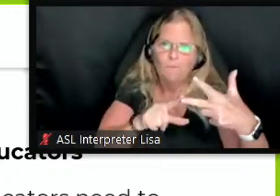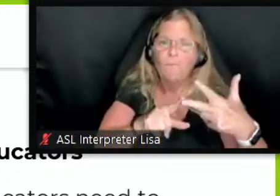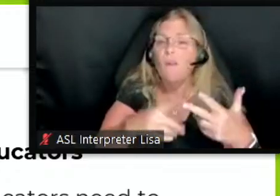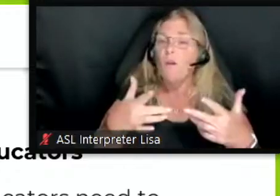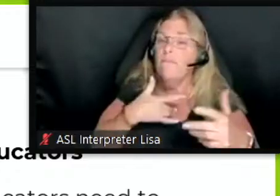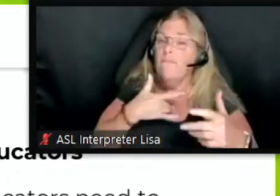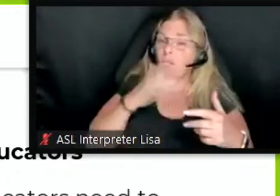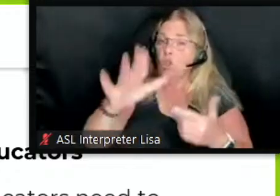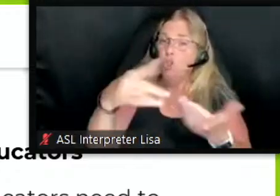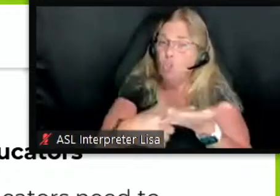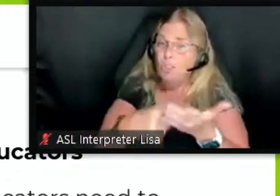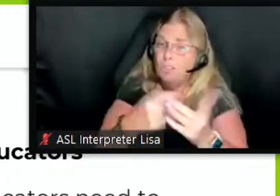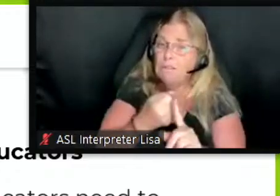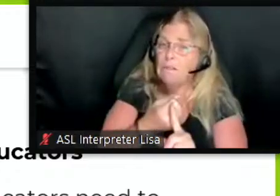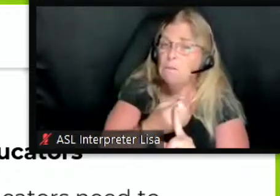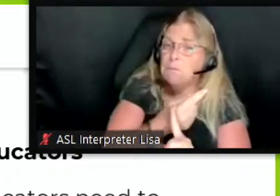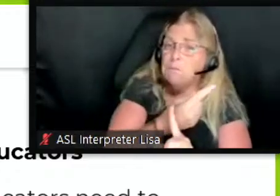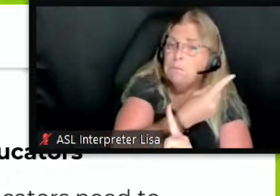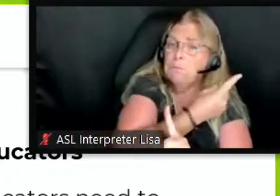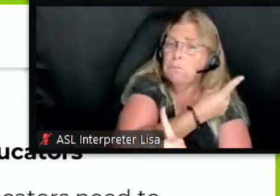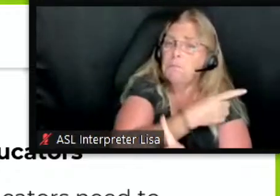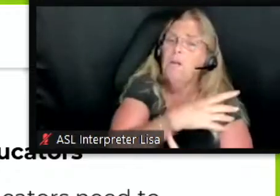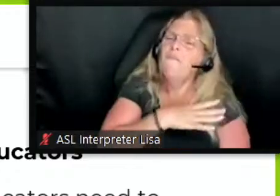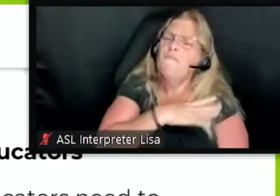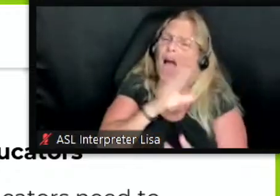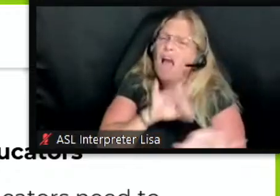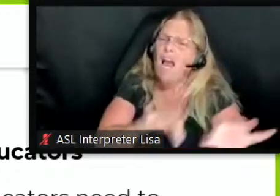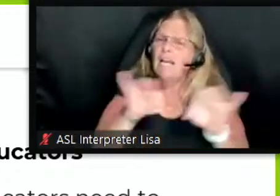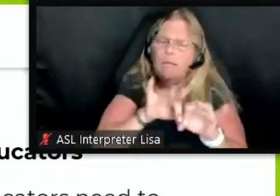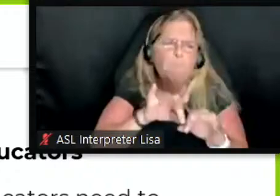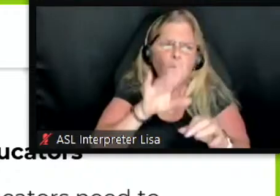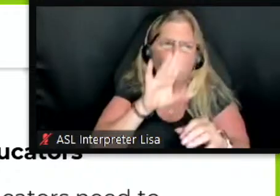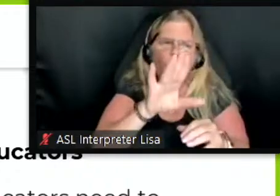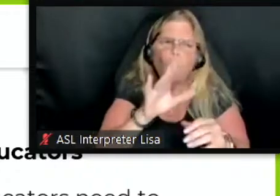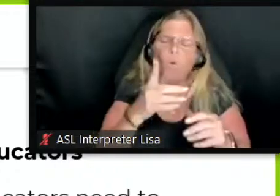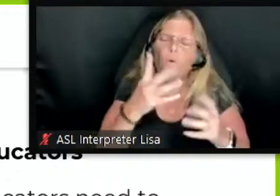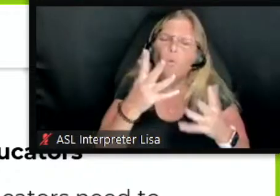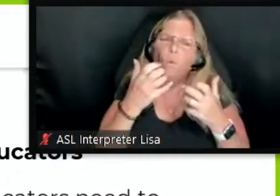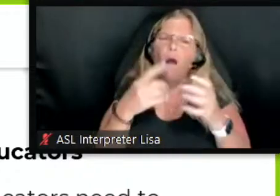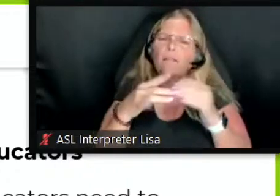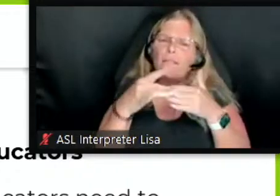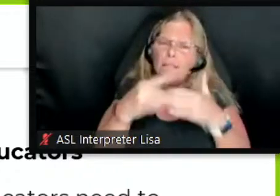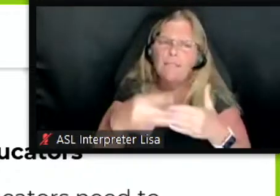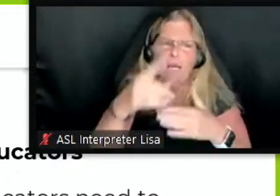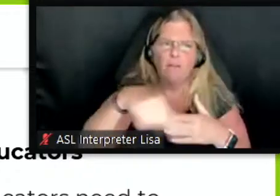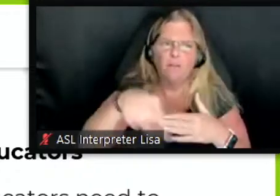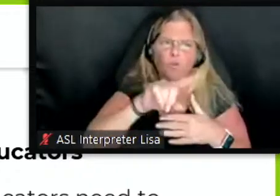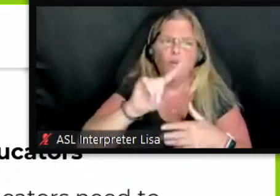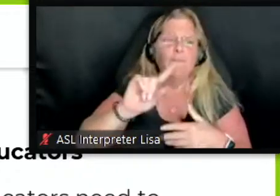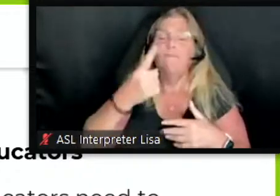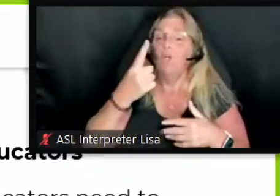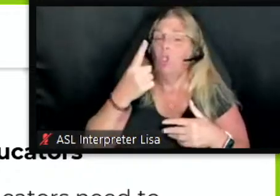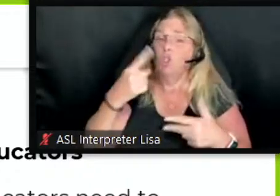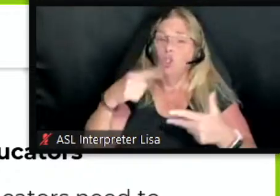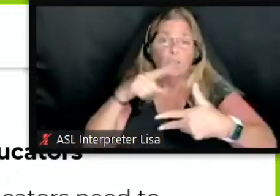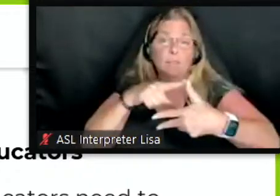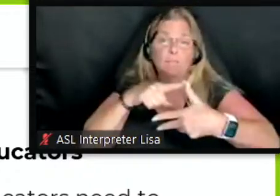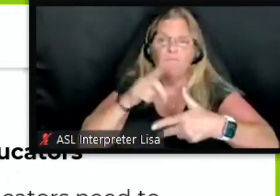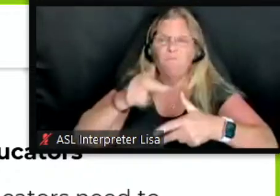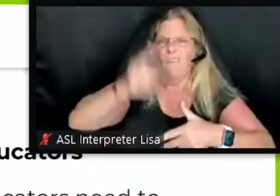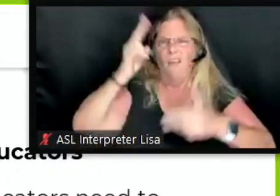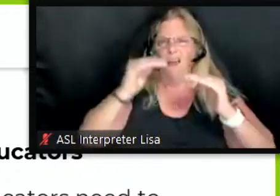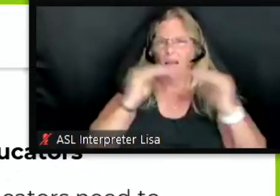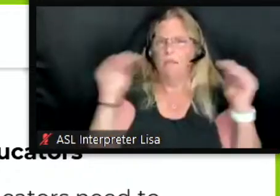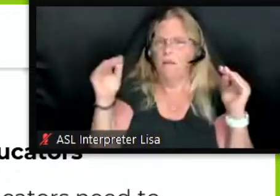tried to break down and organize the discussion, perhaps that first highest level question of what is the